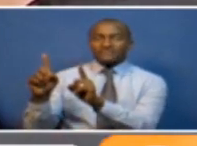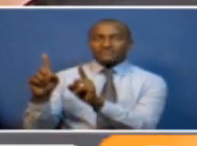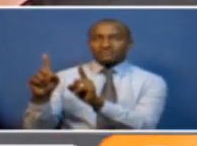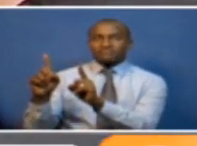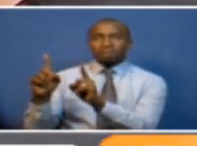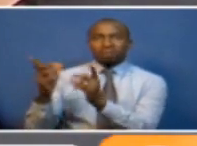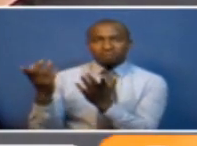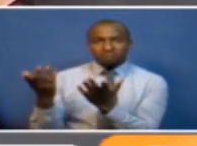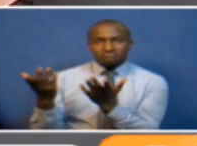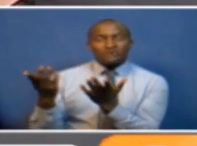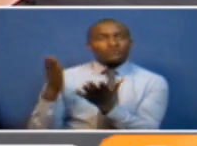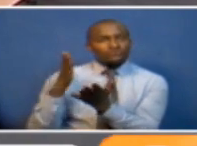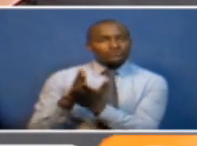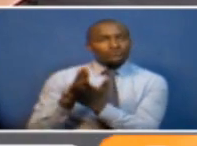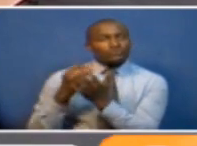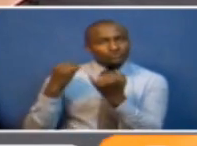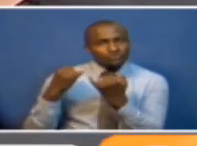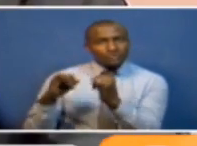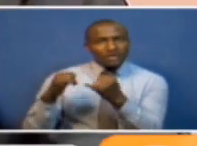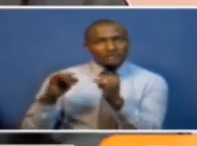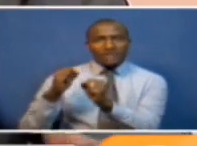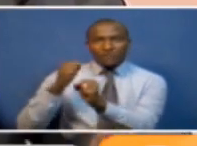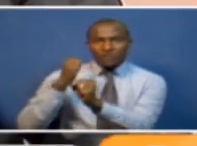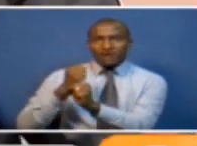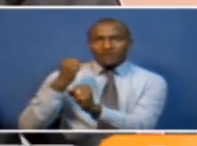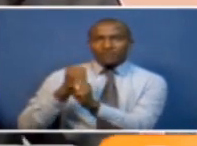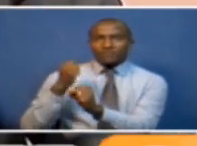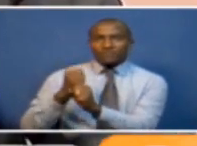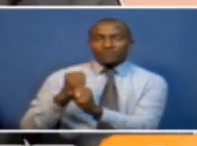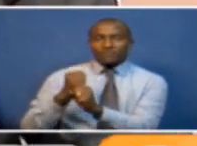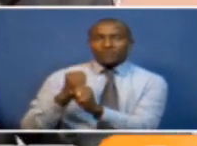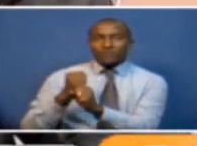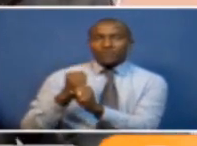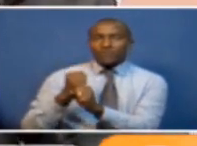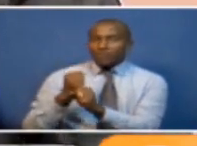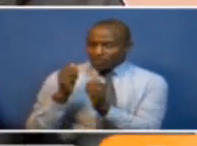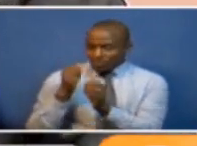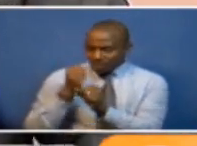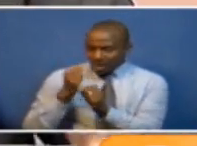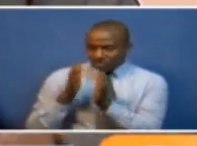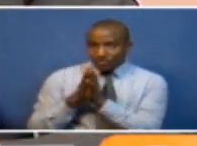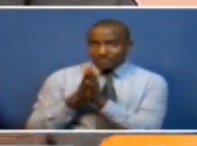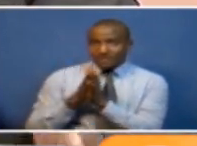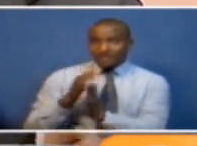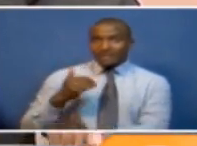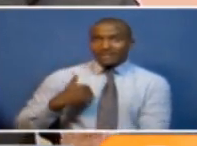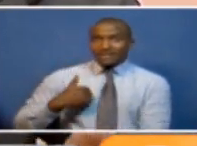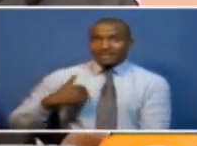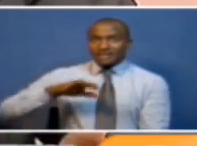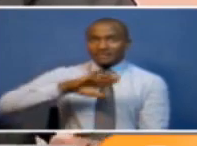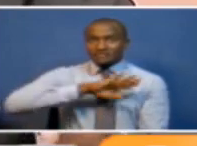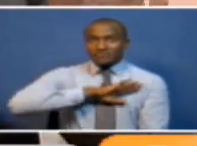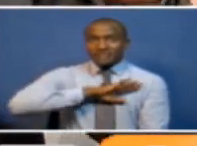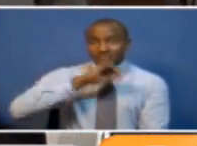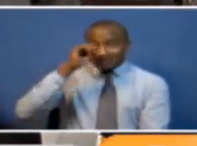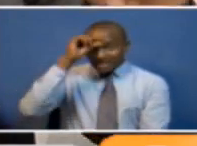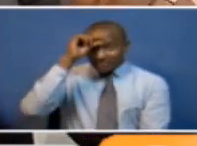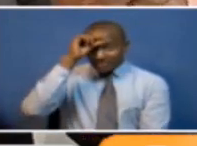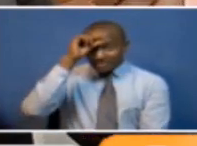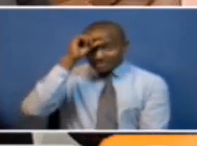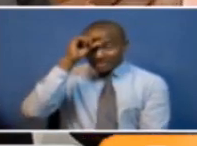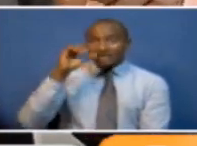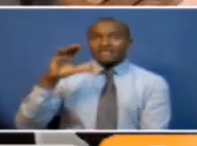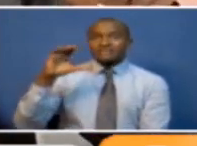a lot of effort, a lot of initiative. We have worked with the Spanish government. We have had cabinet secretaries travel to